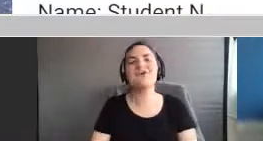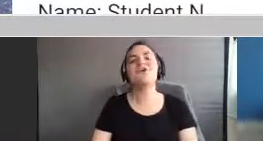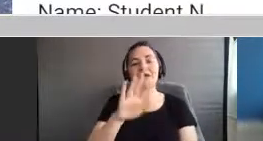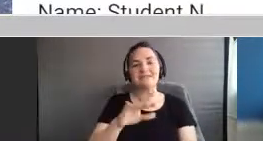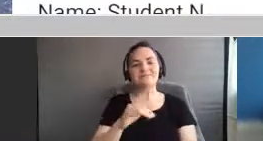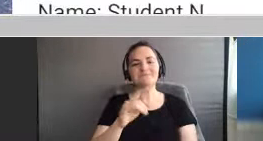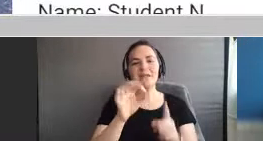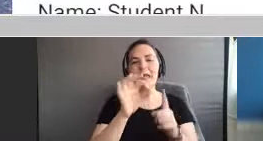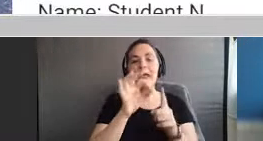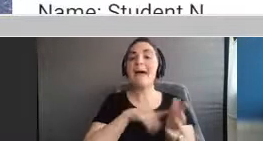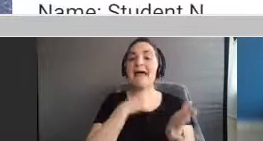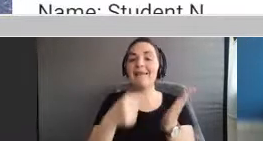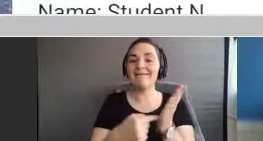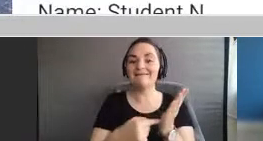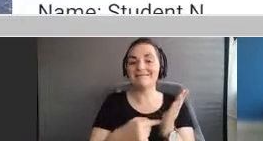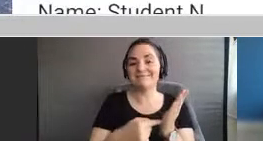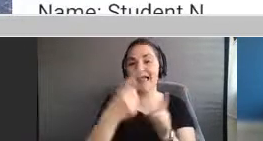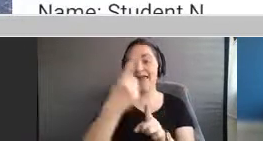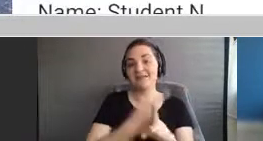and I invited you to add